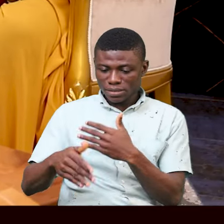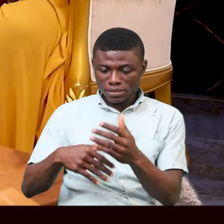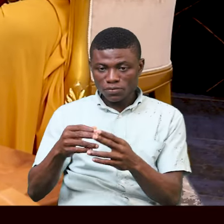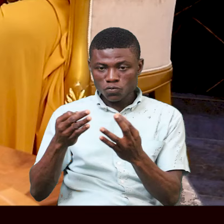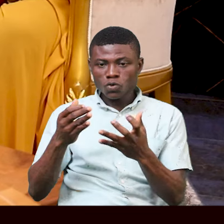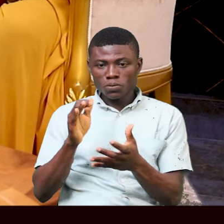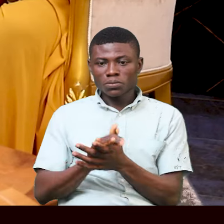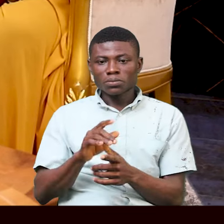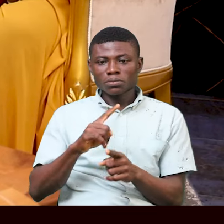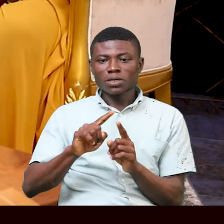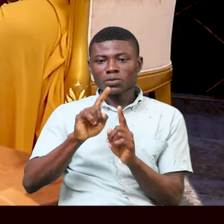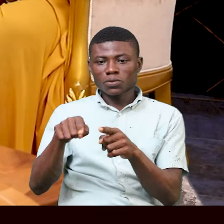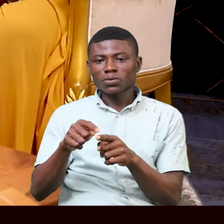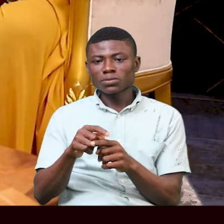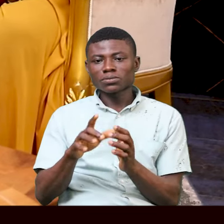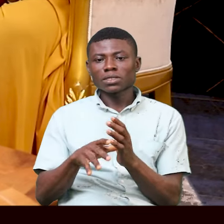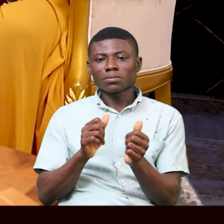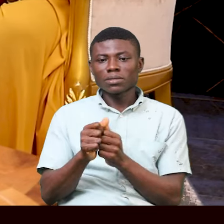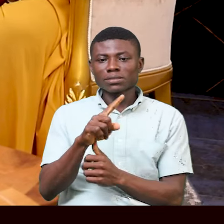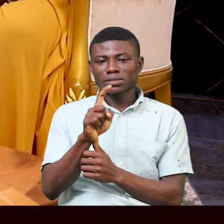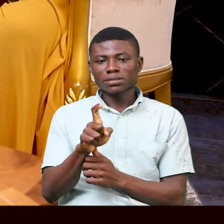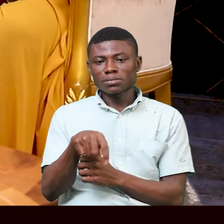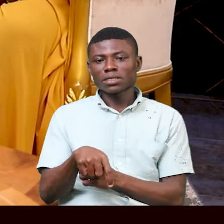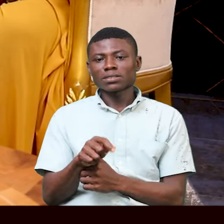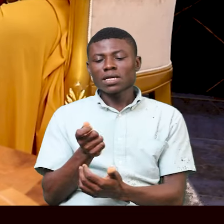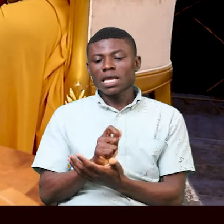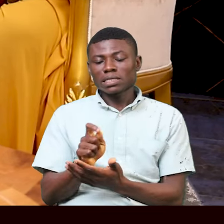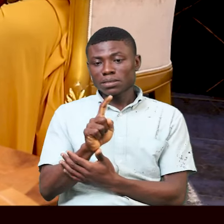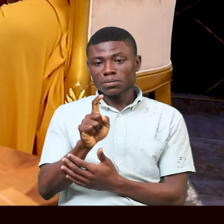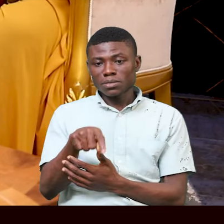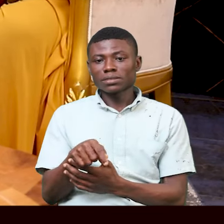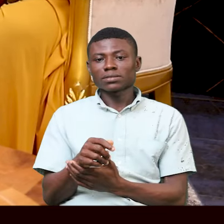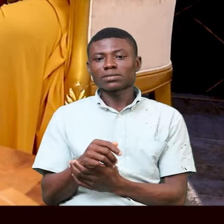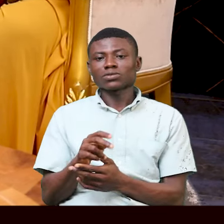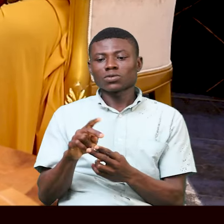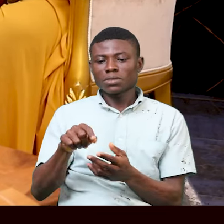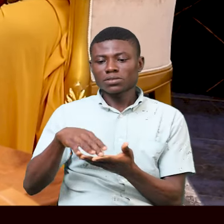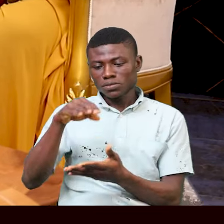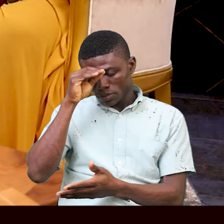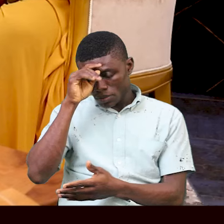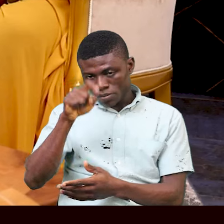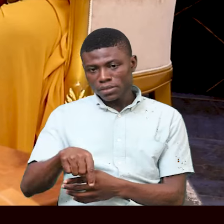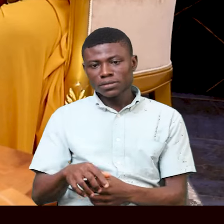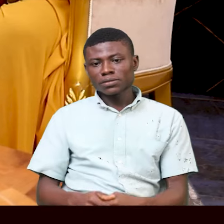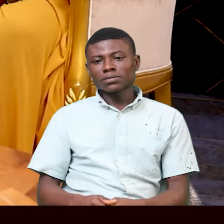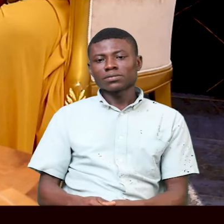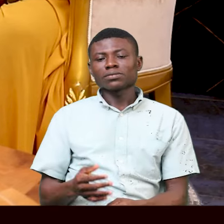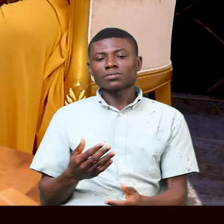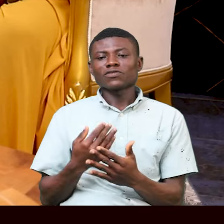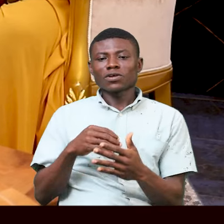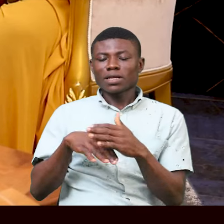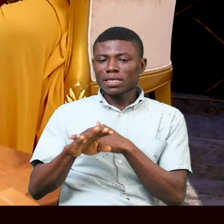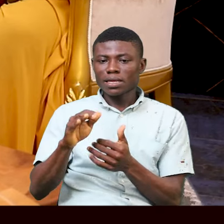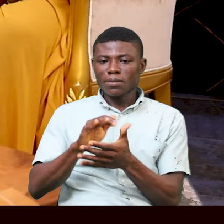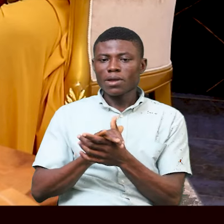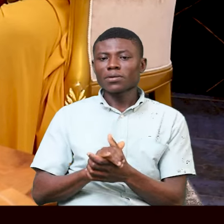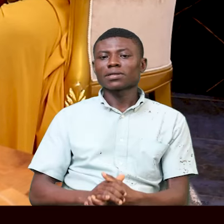I saw warrior. No, I quit here. What's me a passe? I'm sorry. Hey, I'm sorry. And this, yeah, dear. Answer,